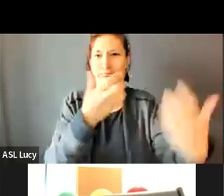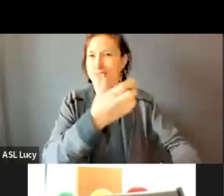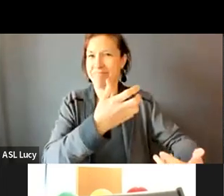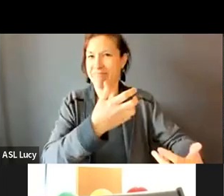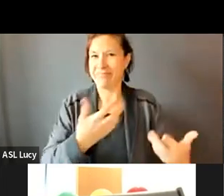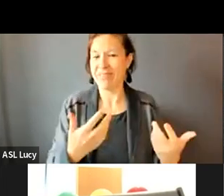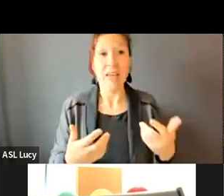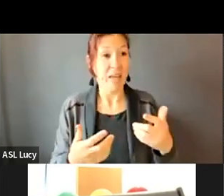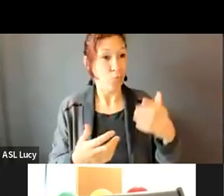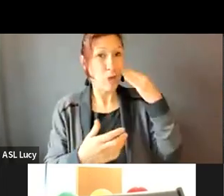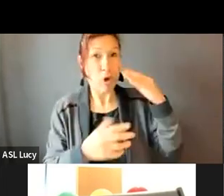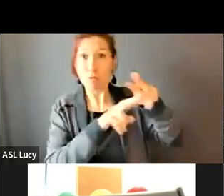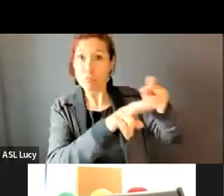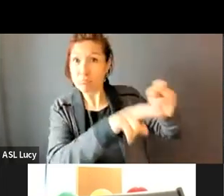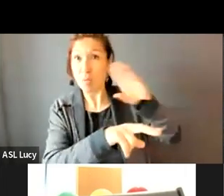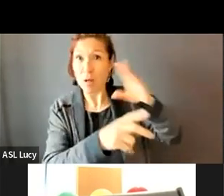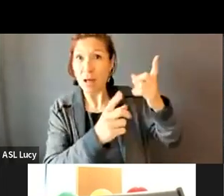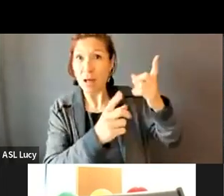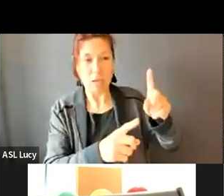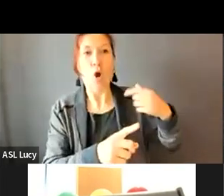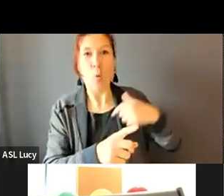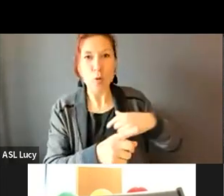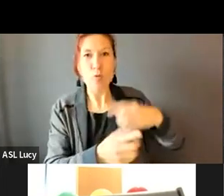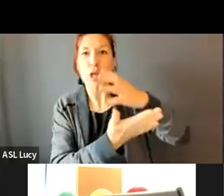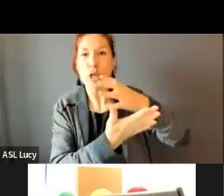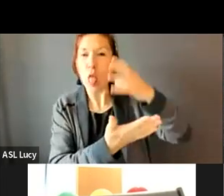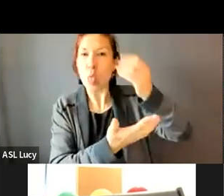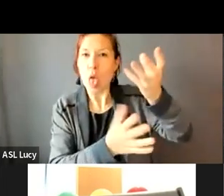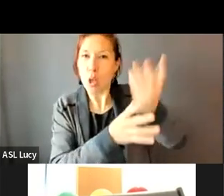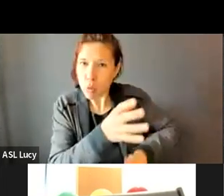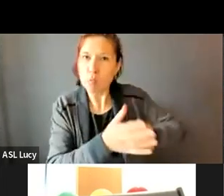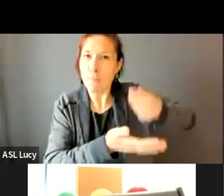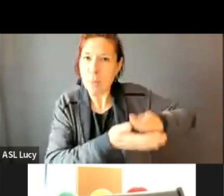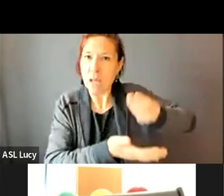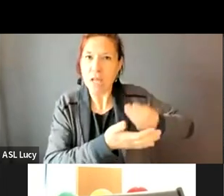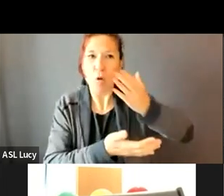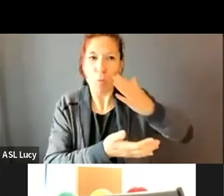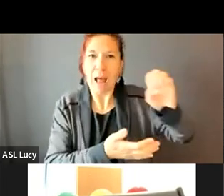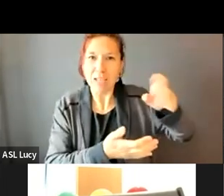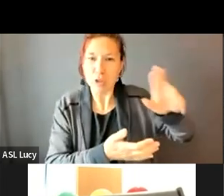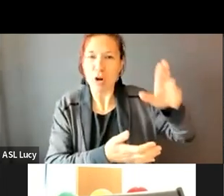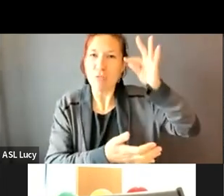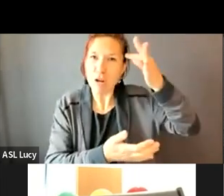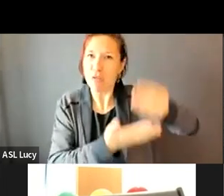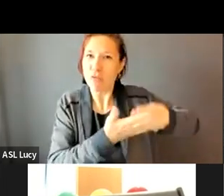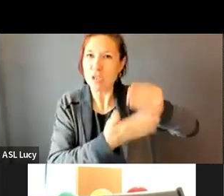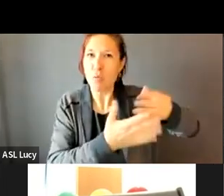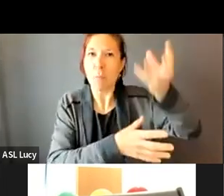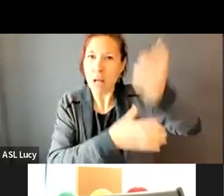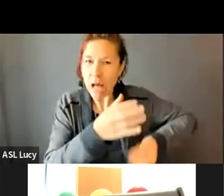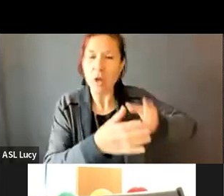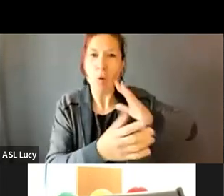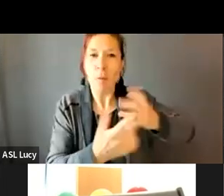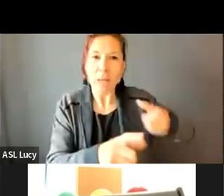that we all know will have very real life-altering consequences for families for students for